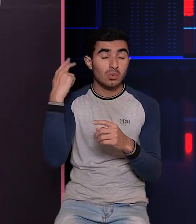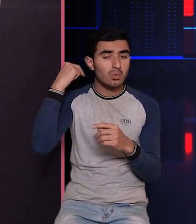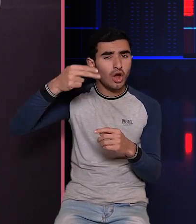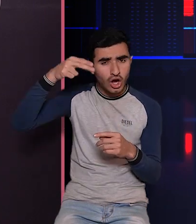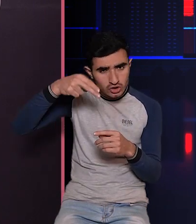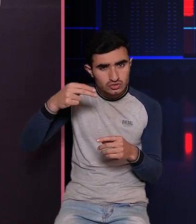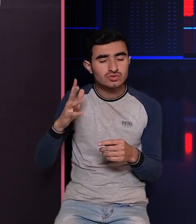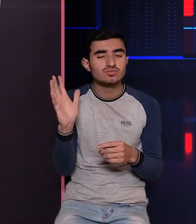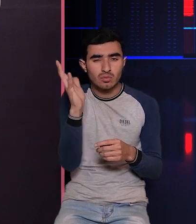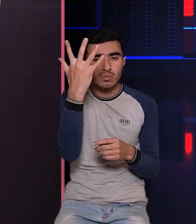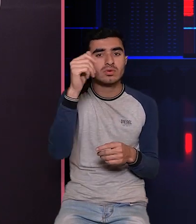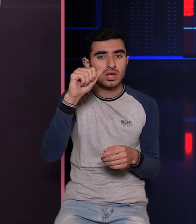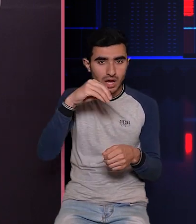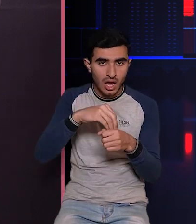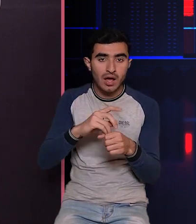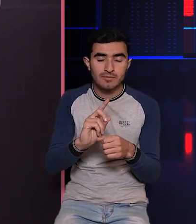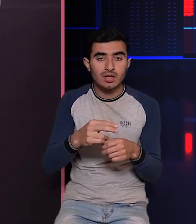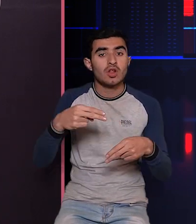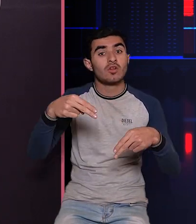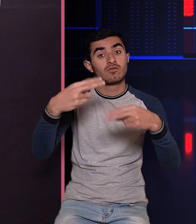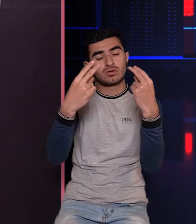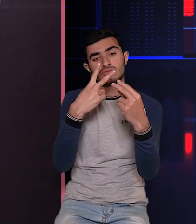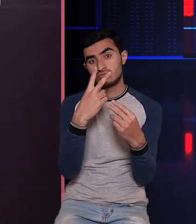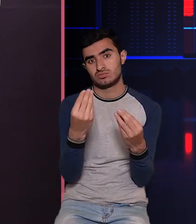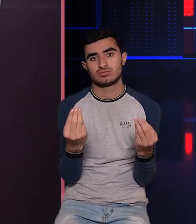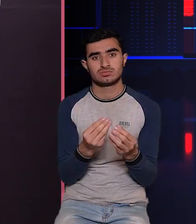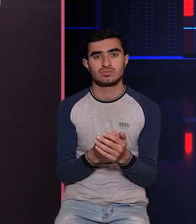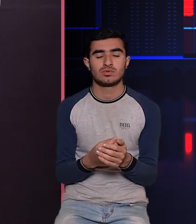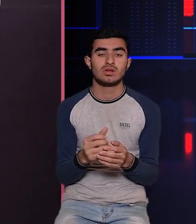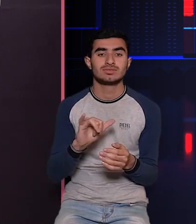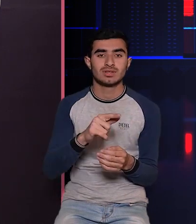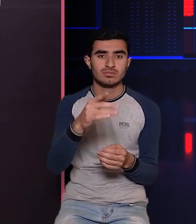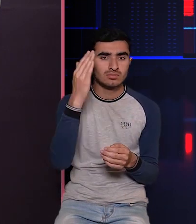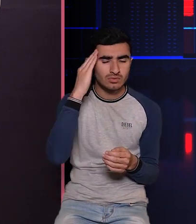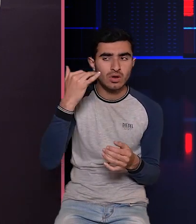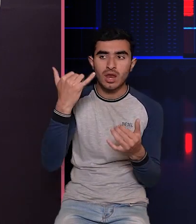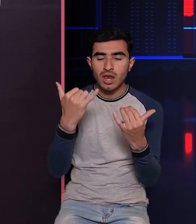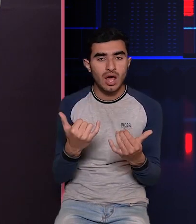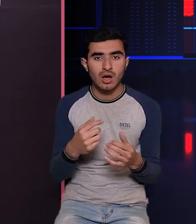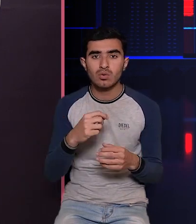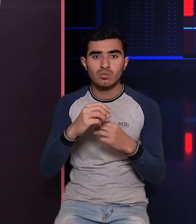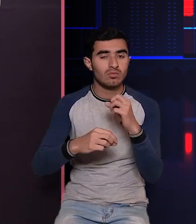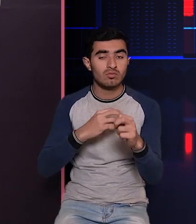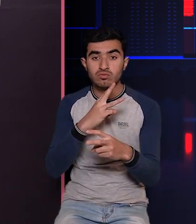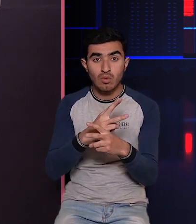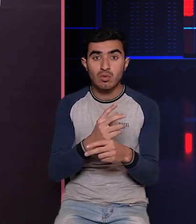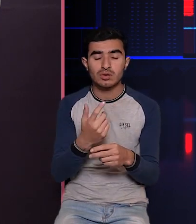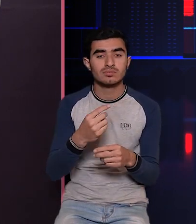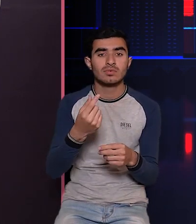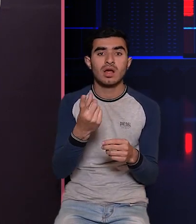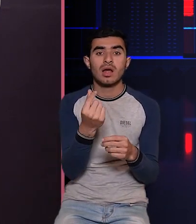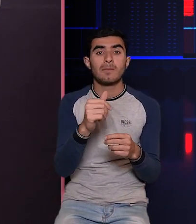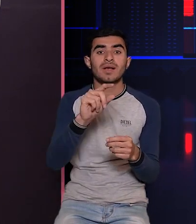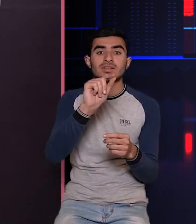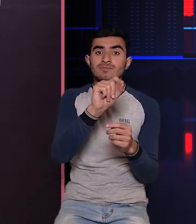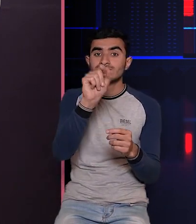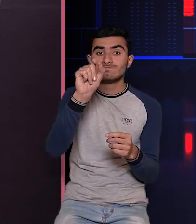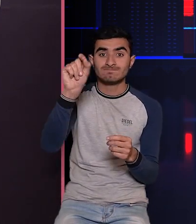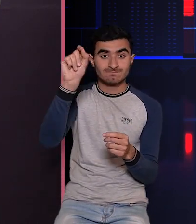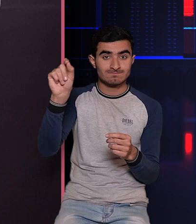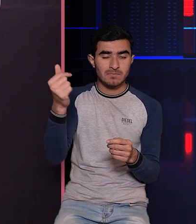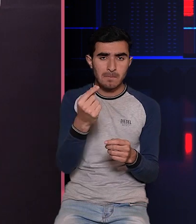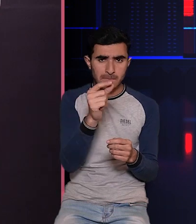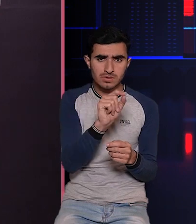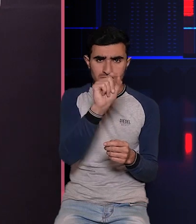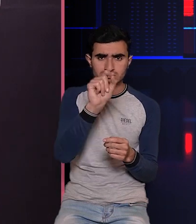artists are, what if now that we say that the crypto worlds have become very important, the online space has become very important,